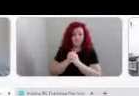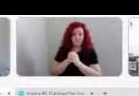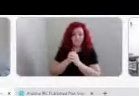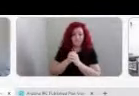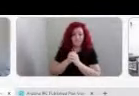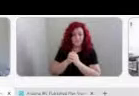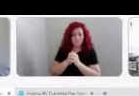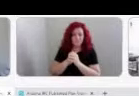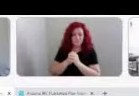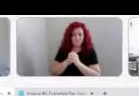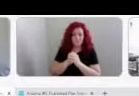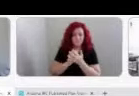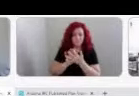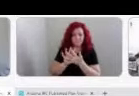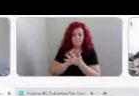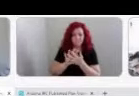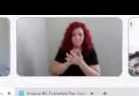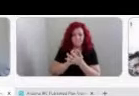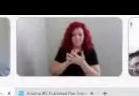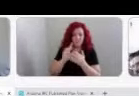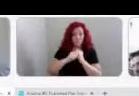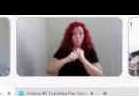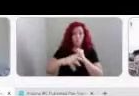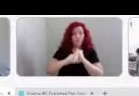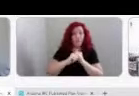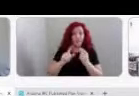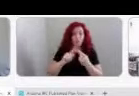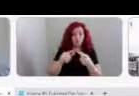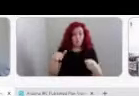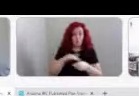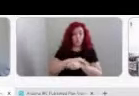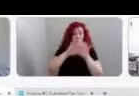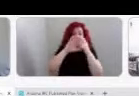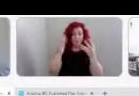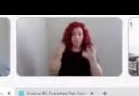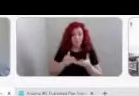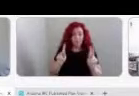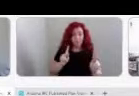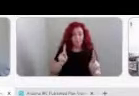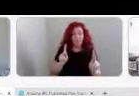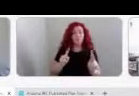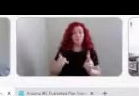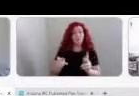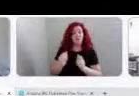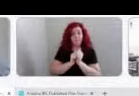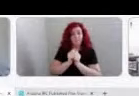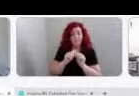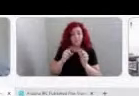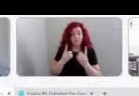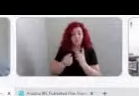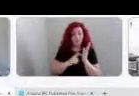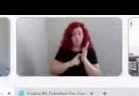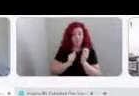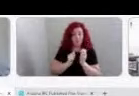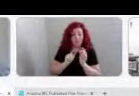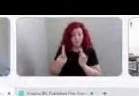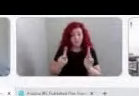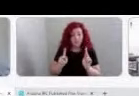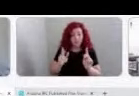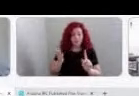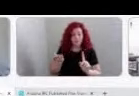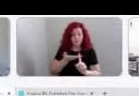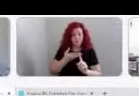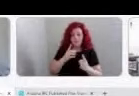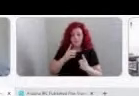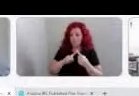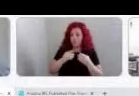to campaign to the whole population competitive districts require candidates appeal to broad sections of